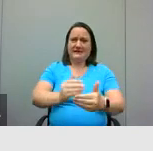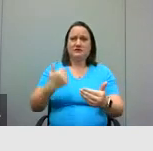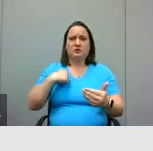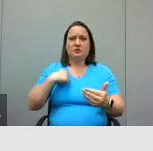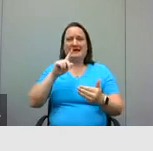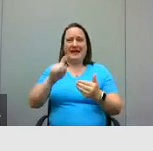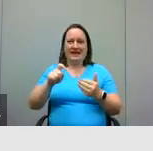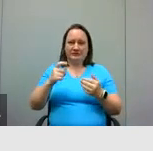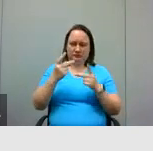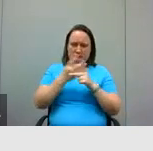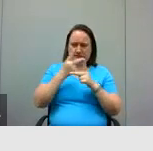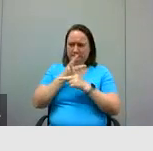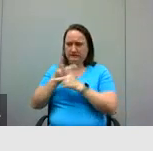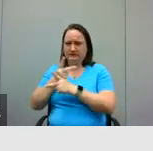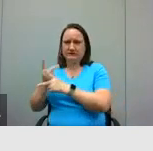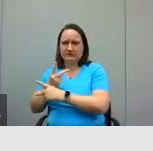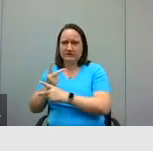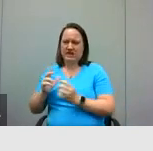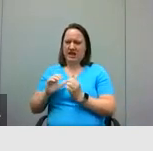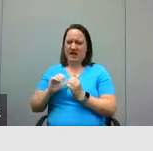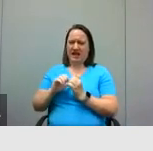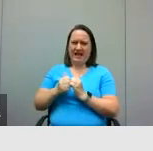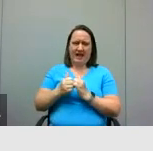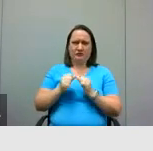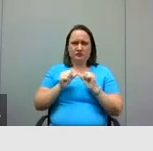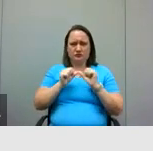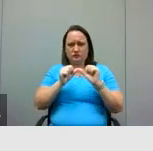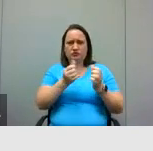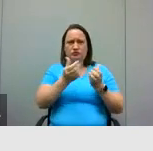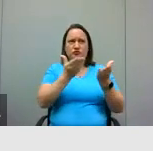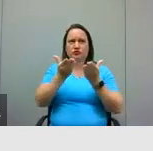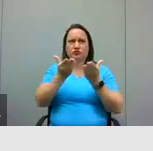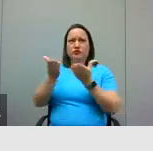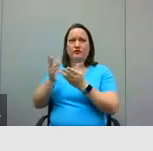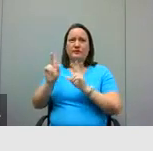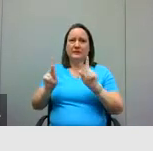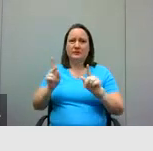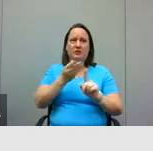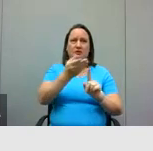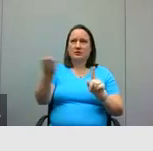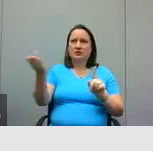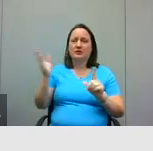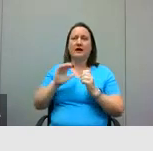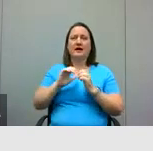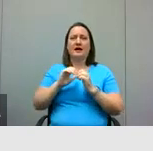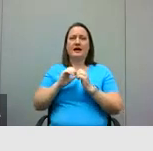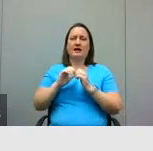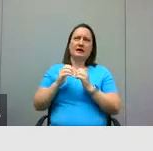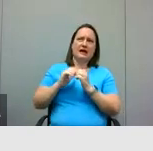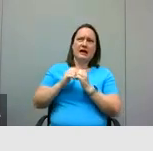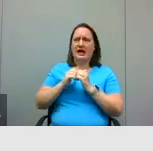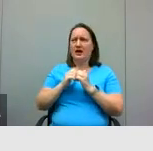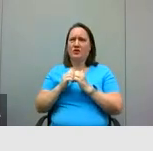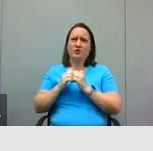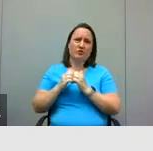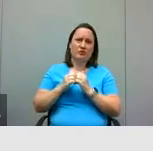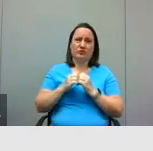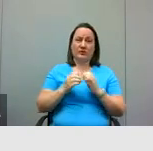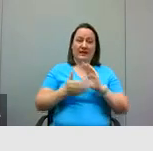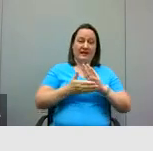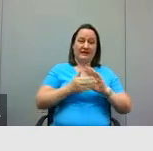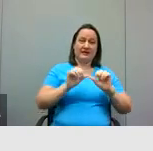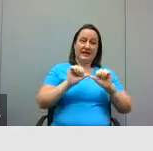work through to figure out how to continue to serve people and how to continue to keep the organization